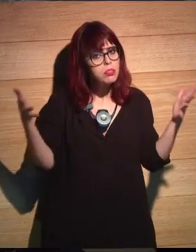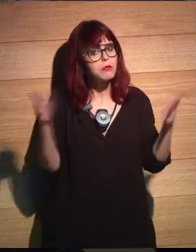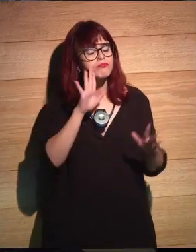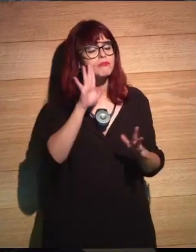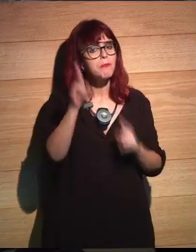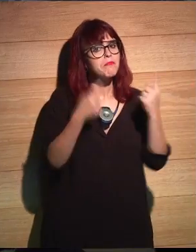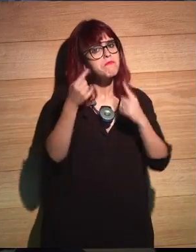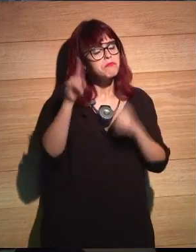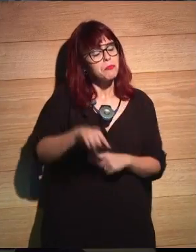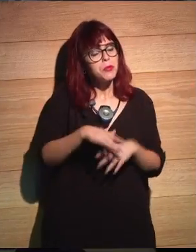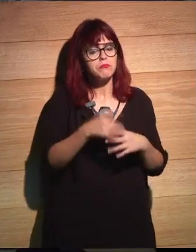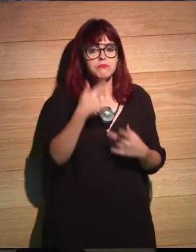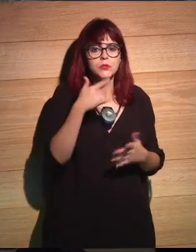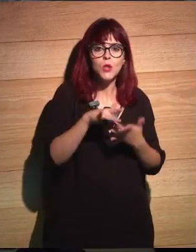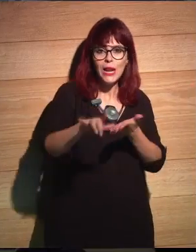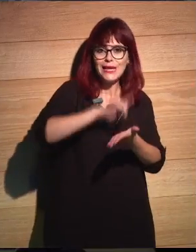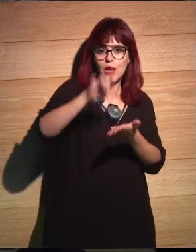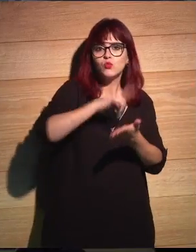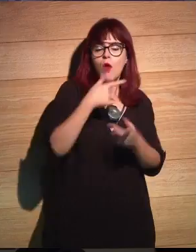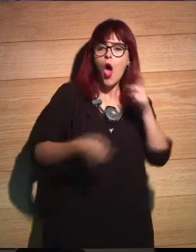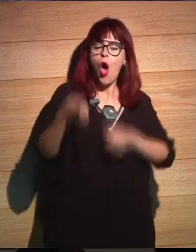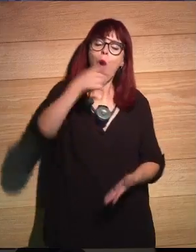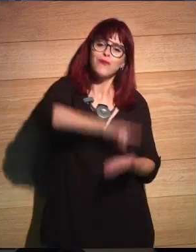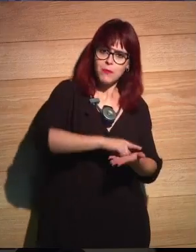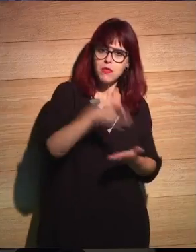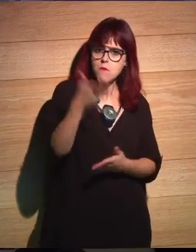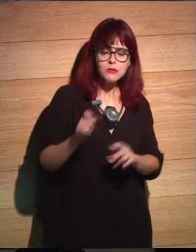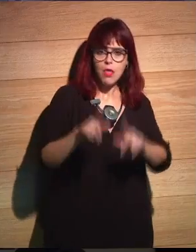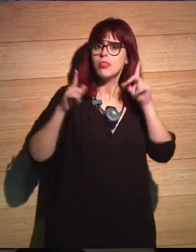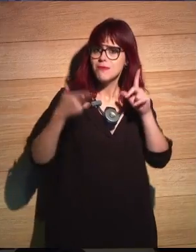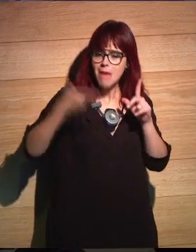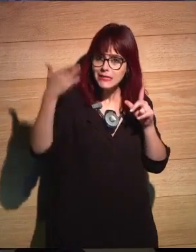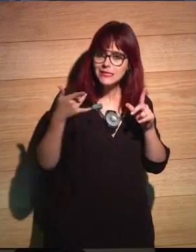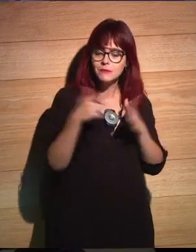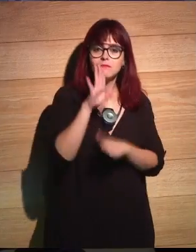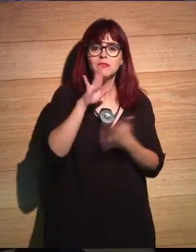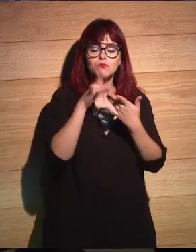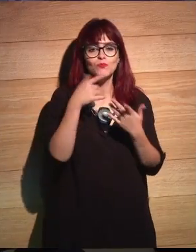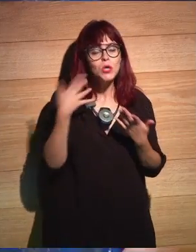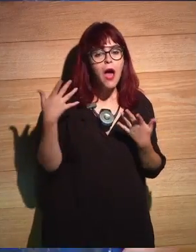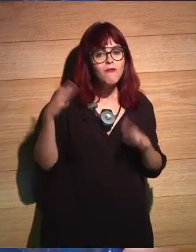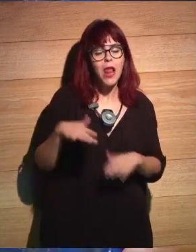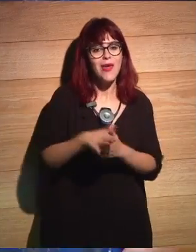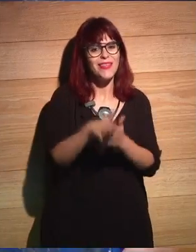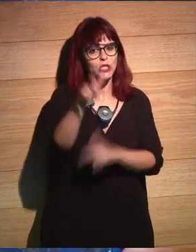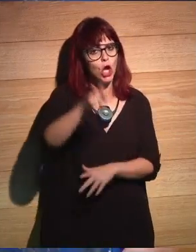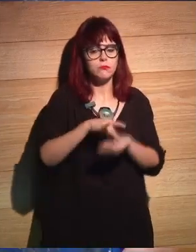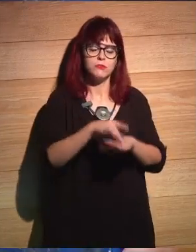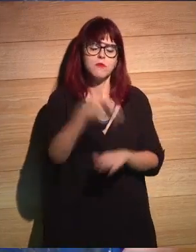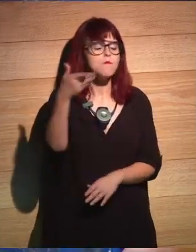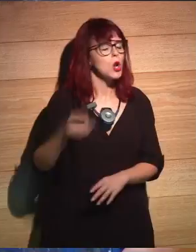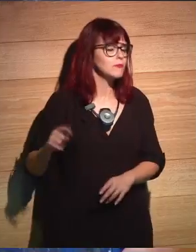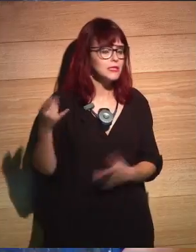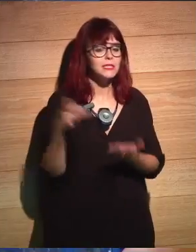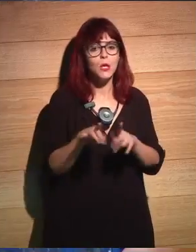and small, or medium-sized and small, and some big ones, and literature has become again the most important